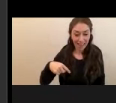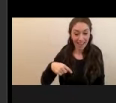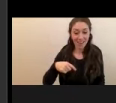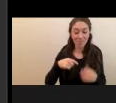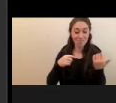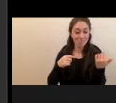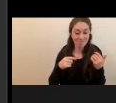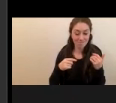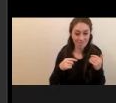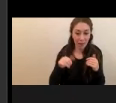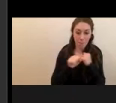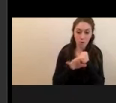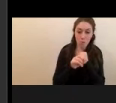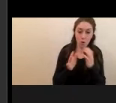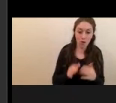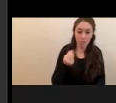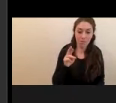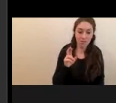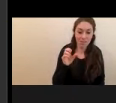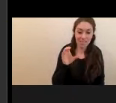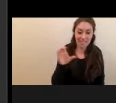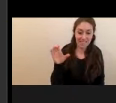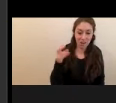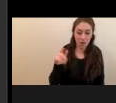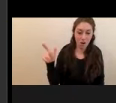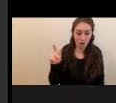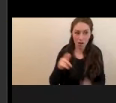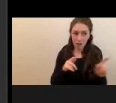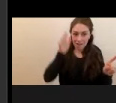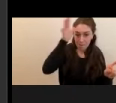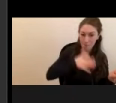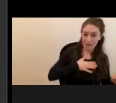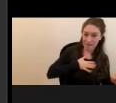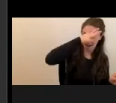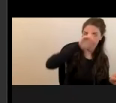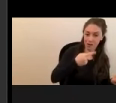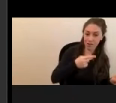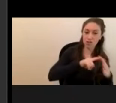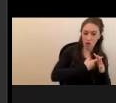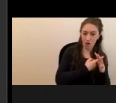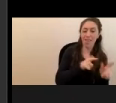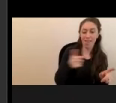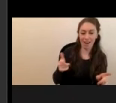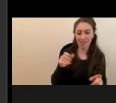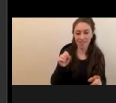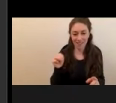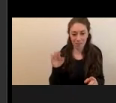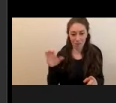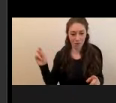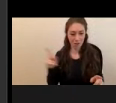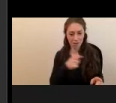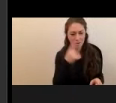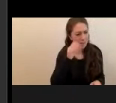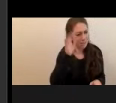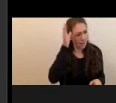the promoter, Mr. C.C. Hall, would always get Dad to open up the program because Dad seemed to be the only one